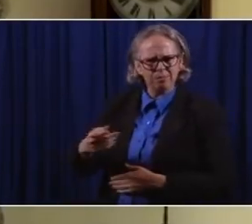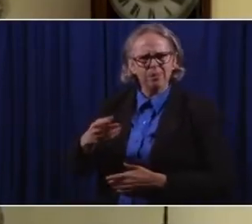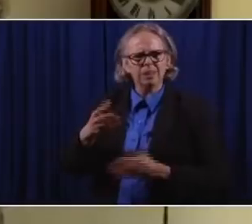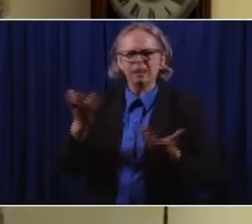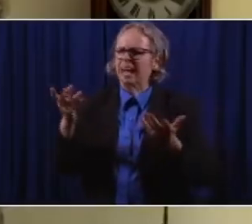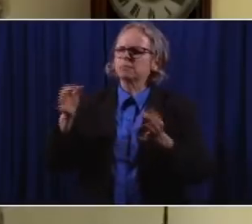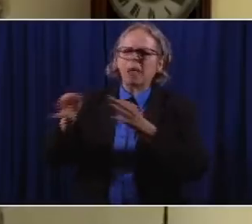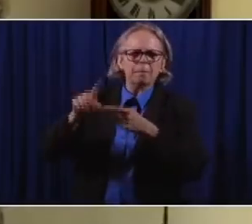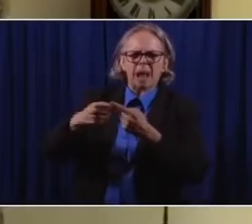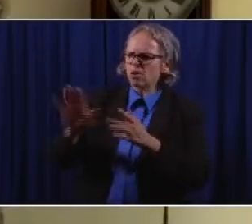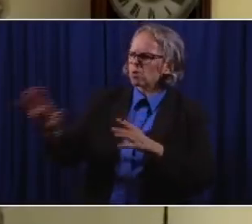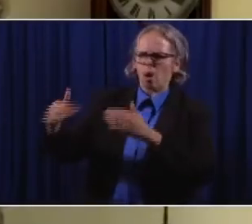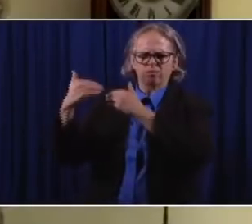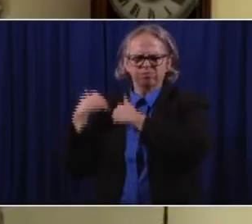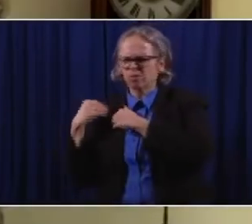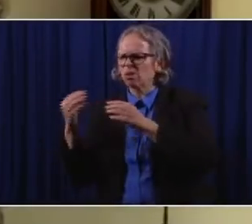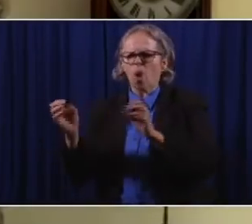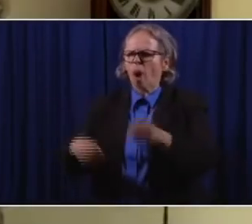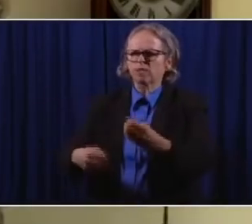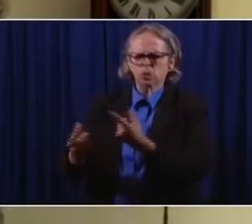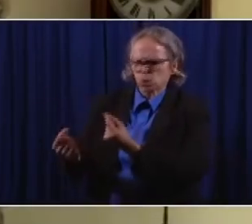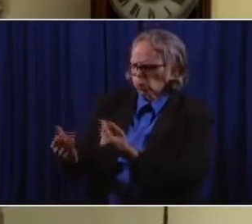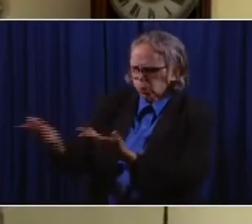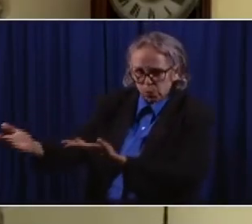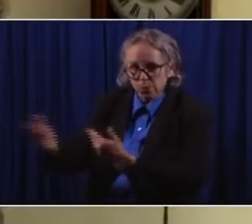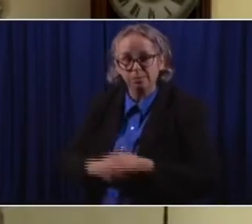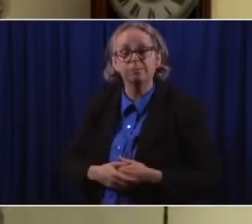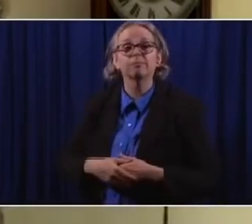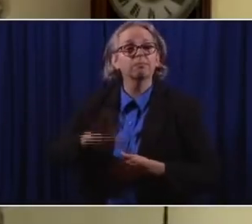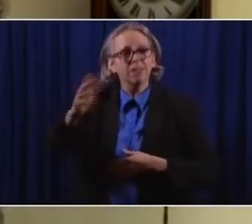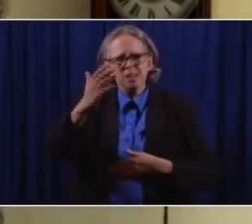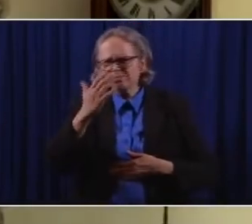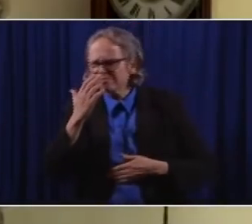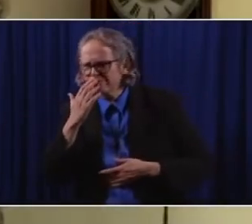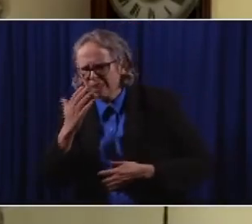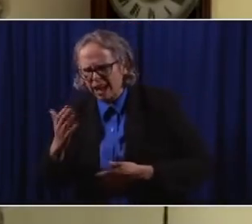rolling, and thank you for being willing to take this assignment on.